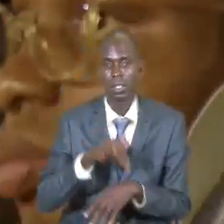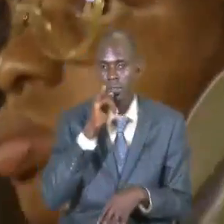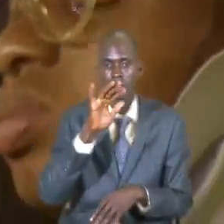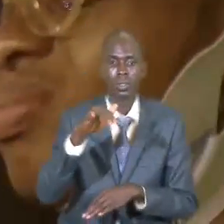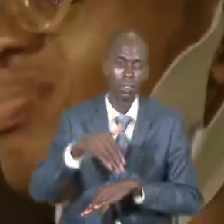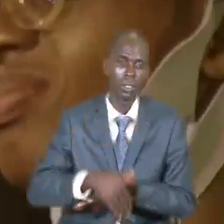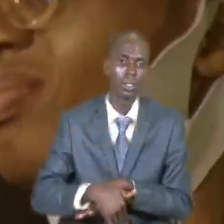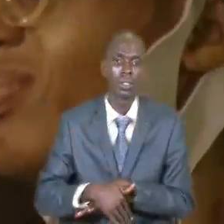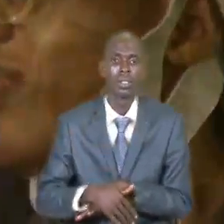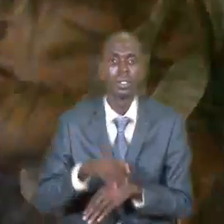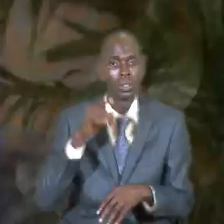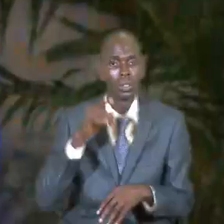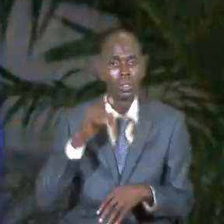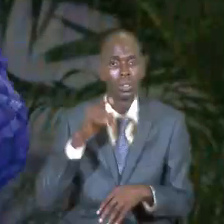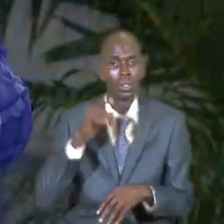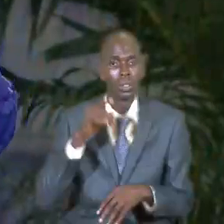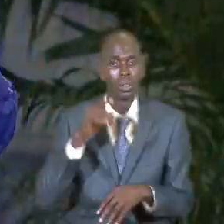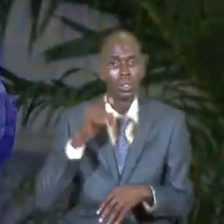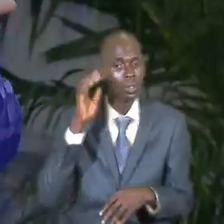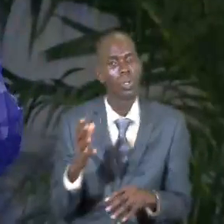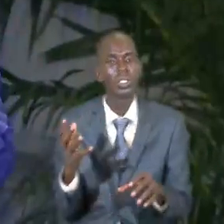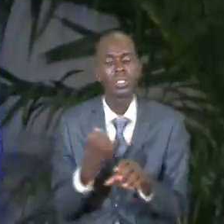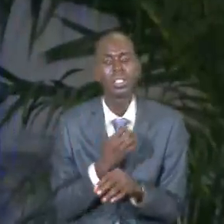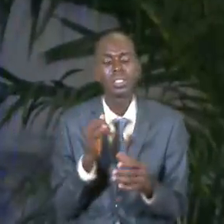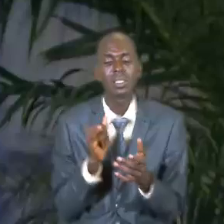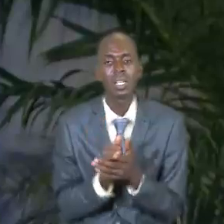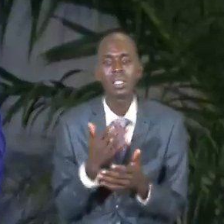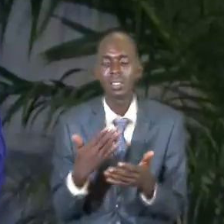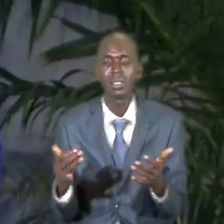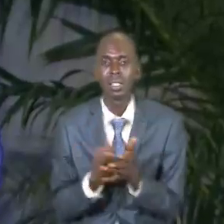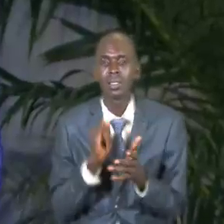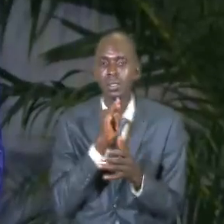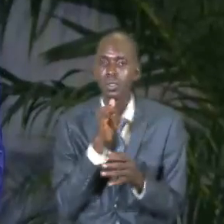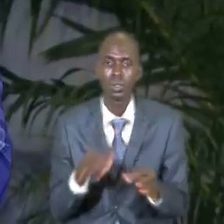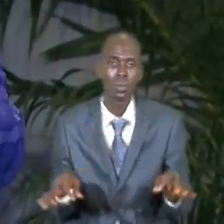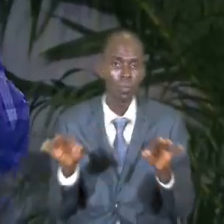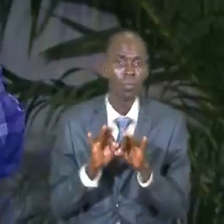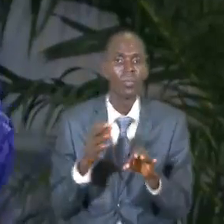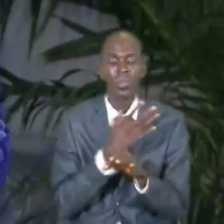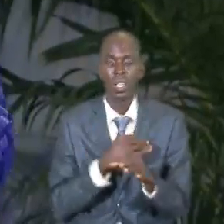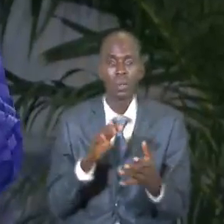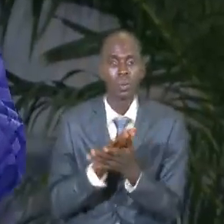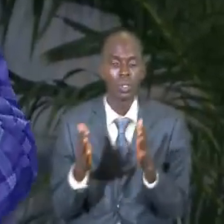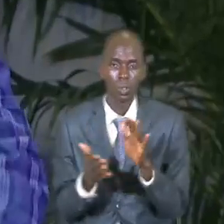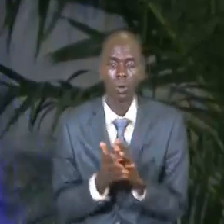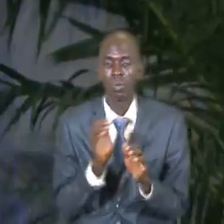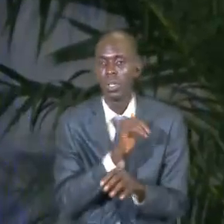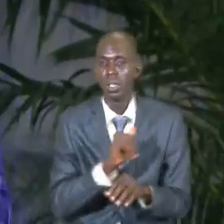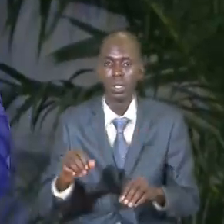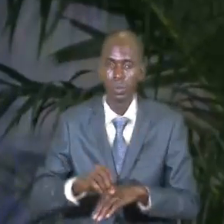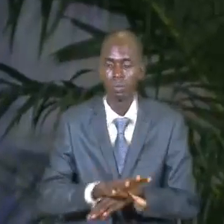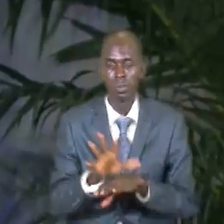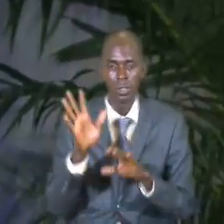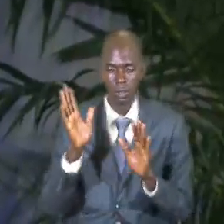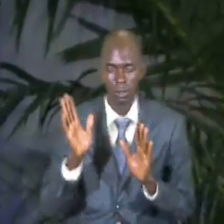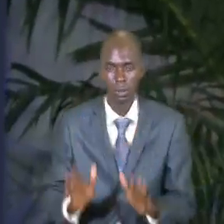that insignificant person, will become an influential person by conversion as you turn to